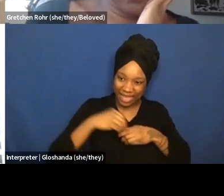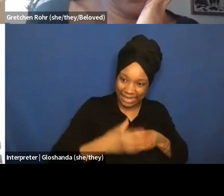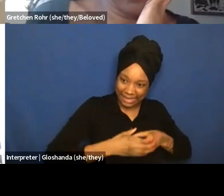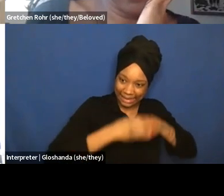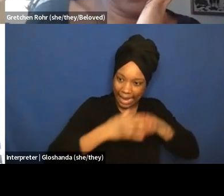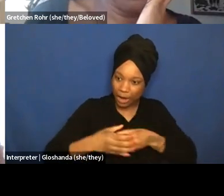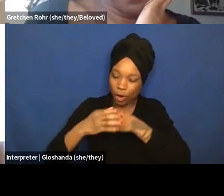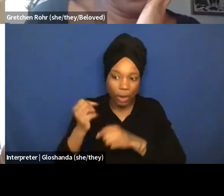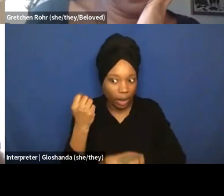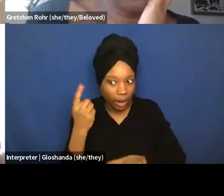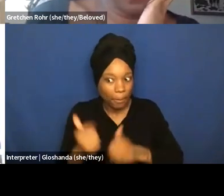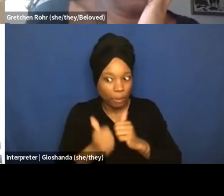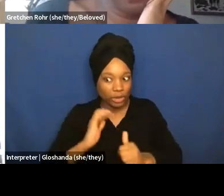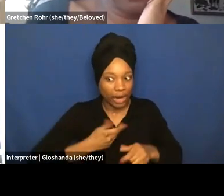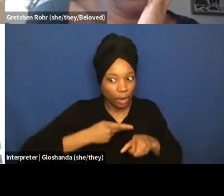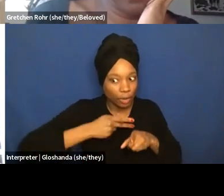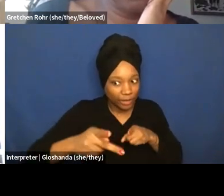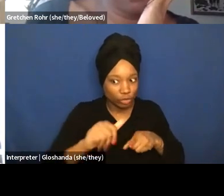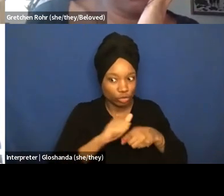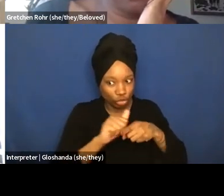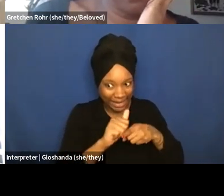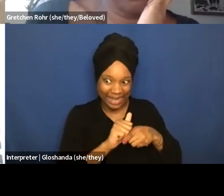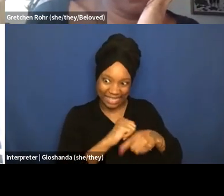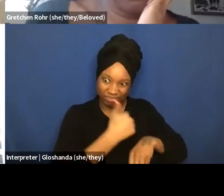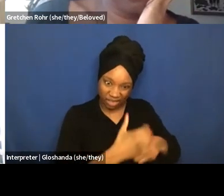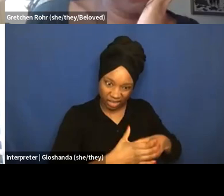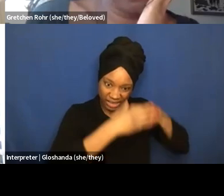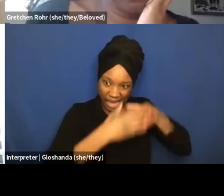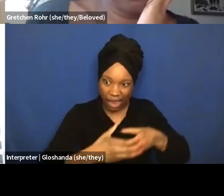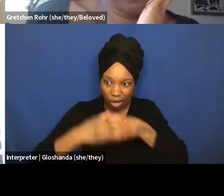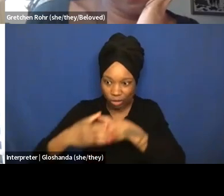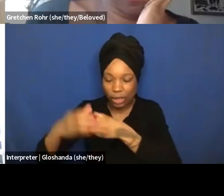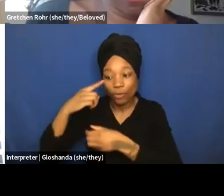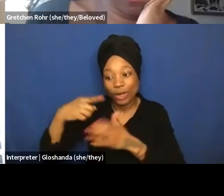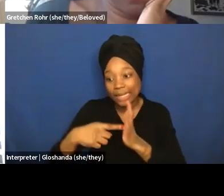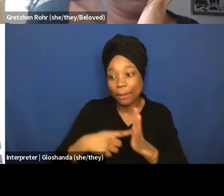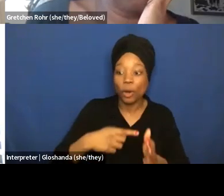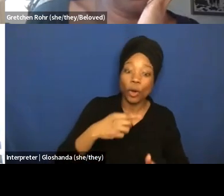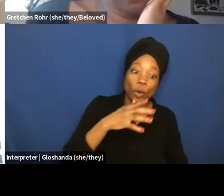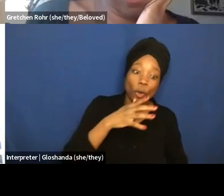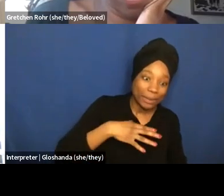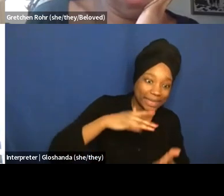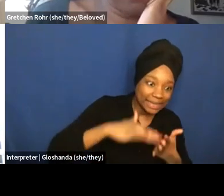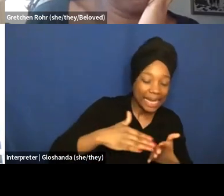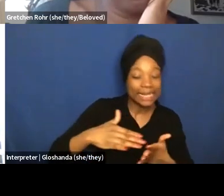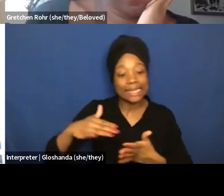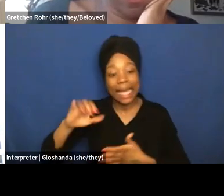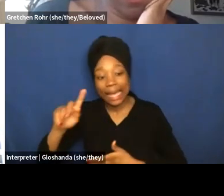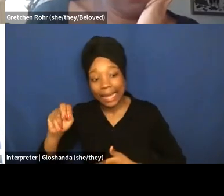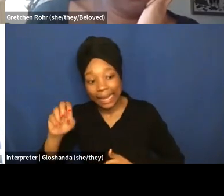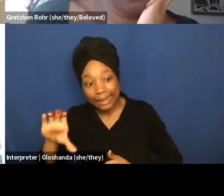does. So back in, for example, the history of women's studies, ethnic studies, indigenous studies, even